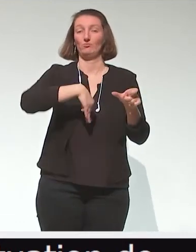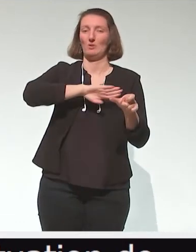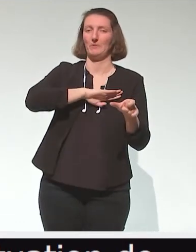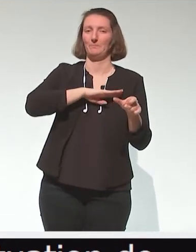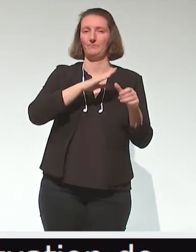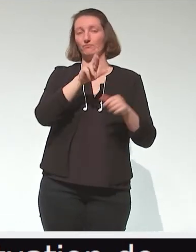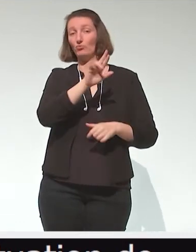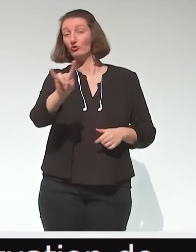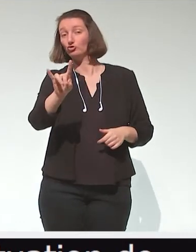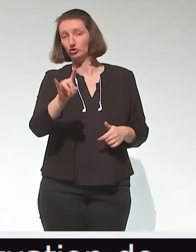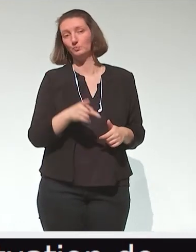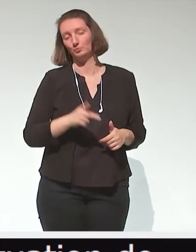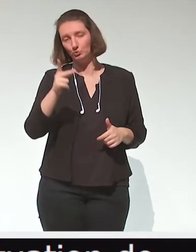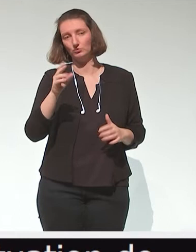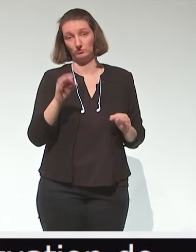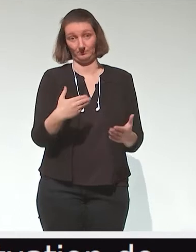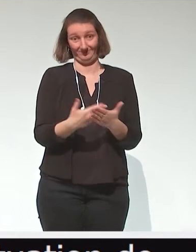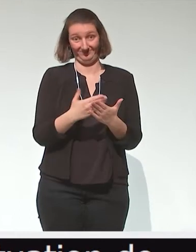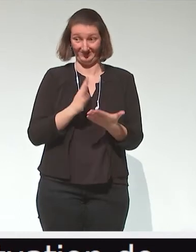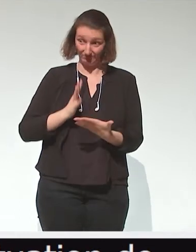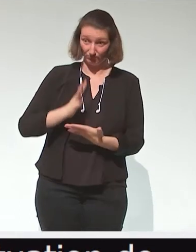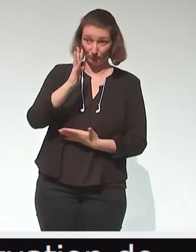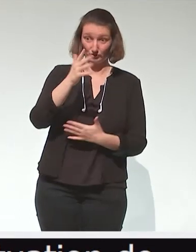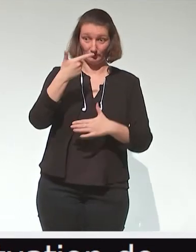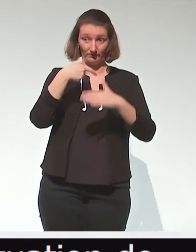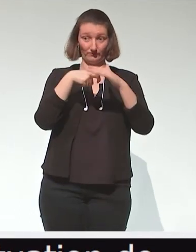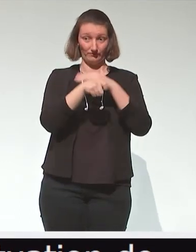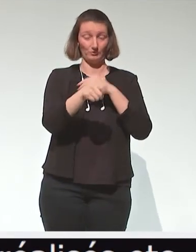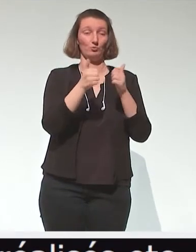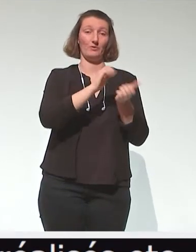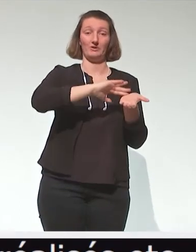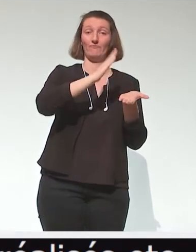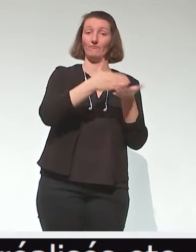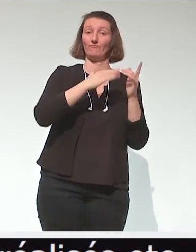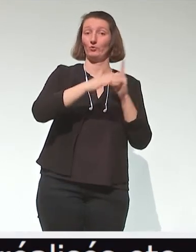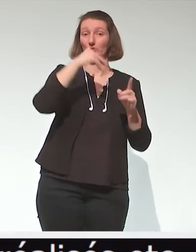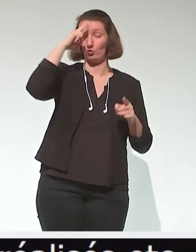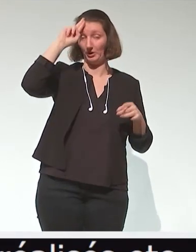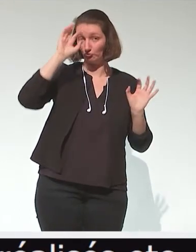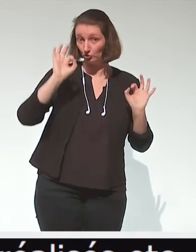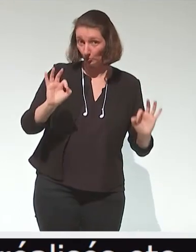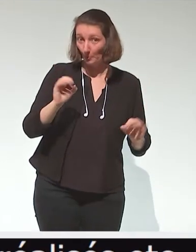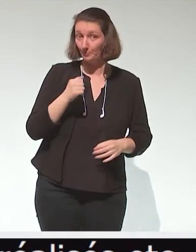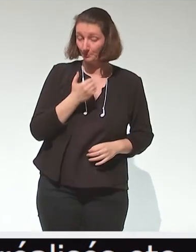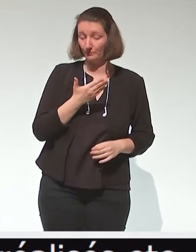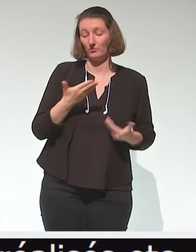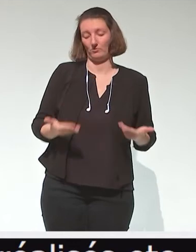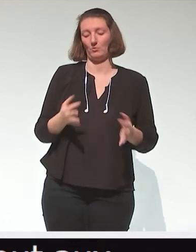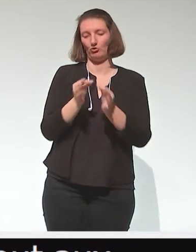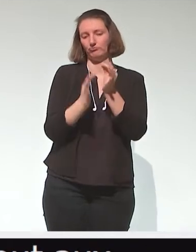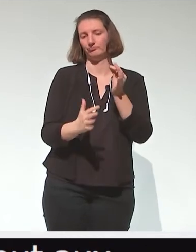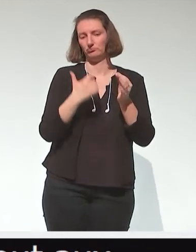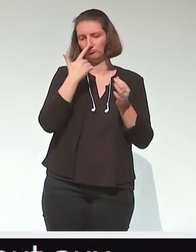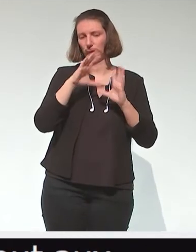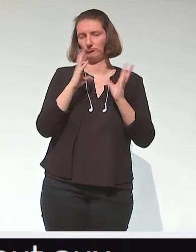I said, which is mainly aimed at human resources directors in the companies. It's a project, in fact, that is